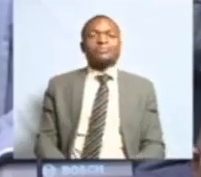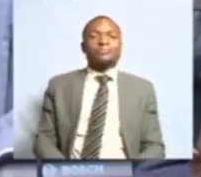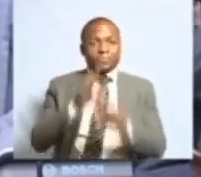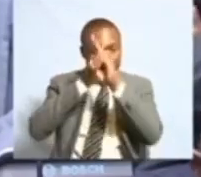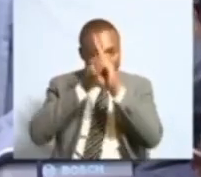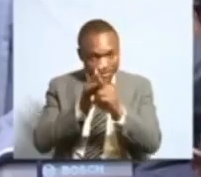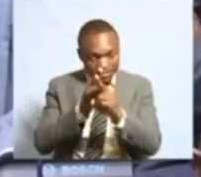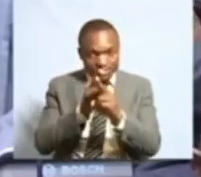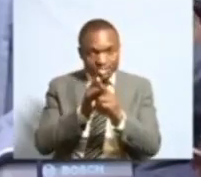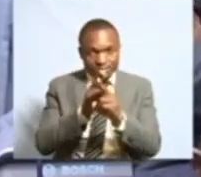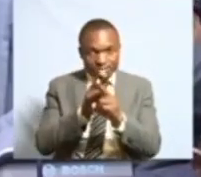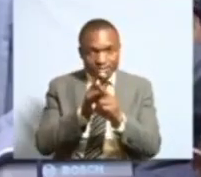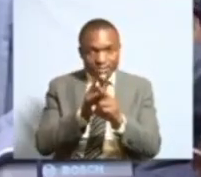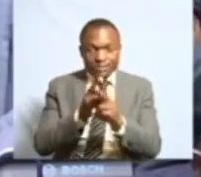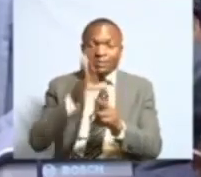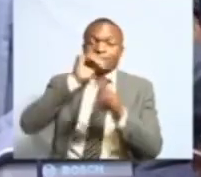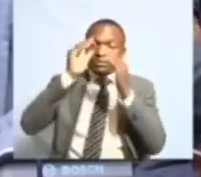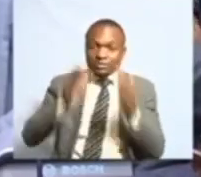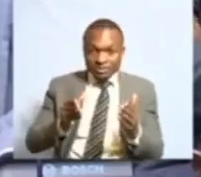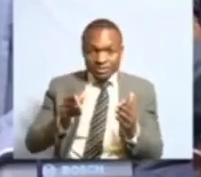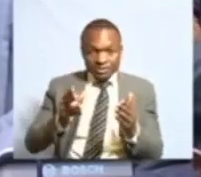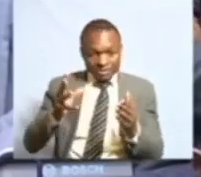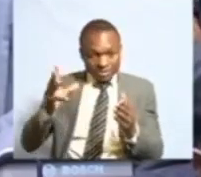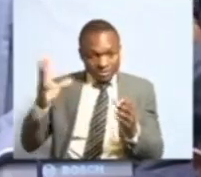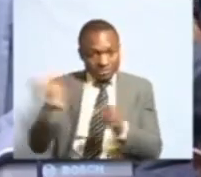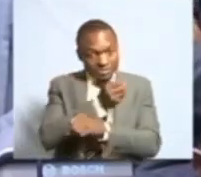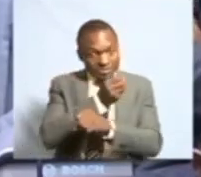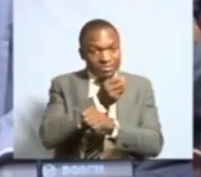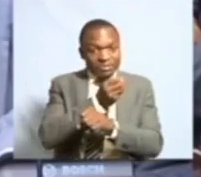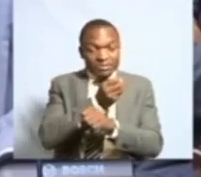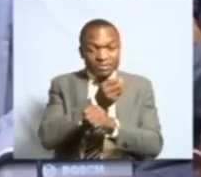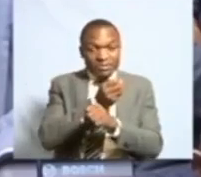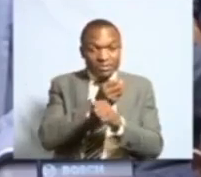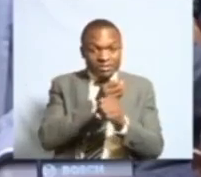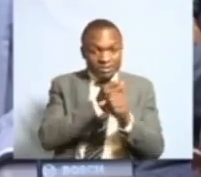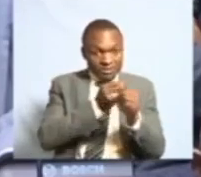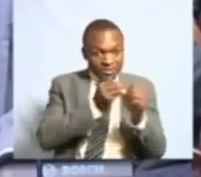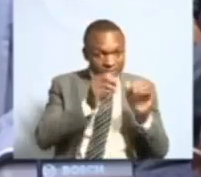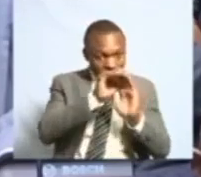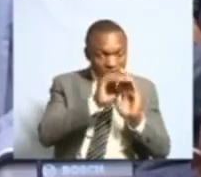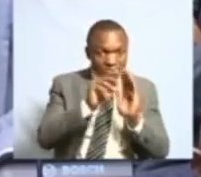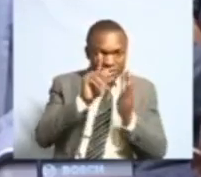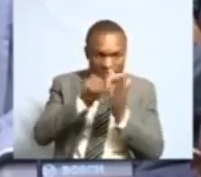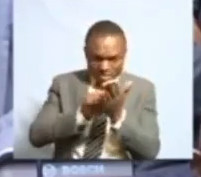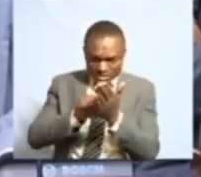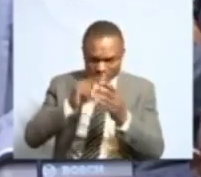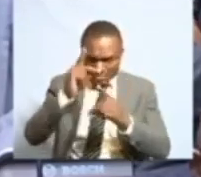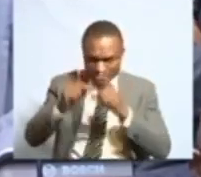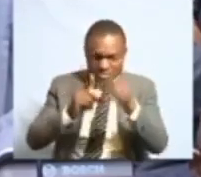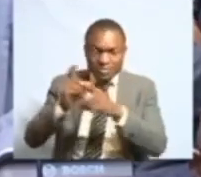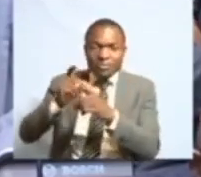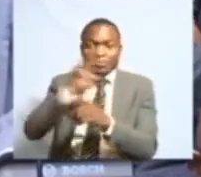Your Honor, the Speaker, to take judicial notice of the processes which a